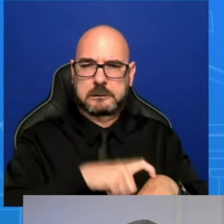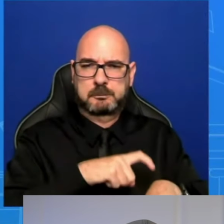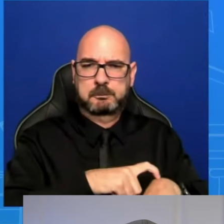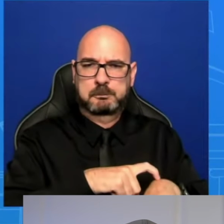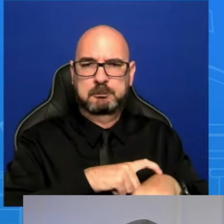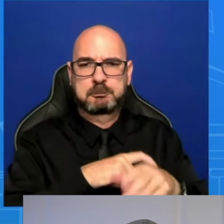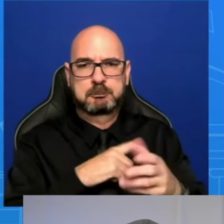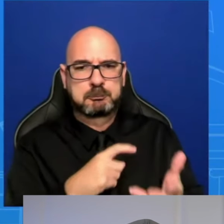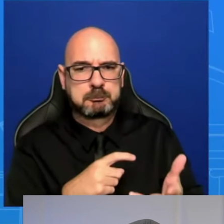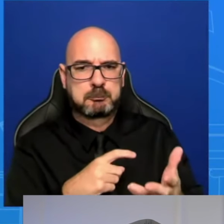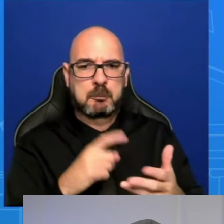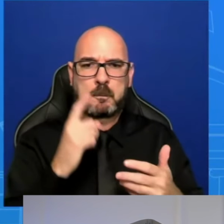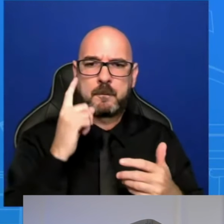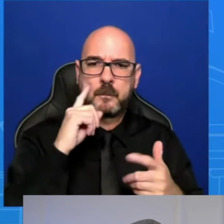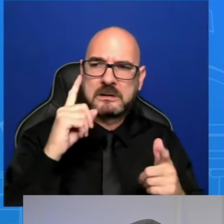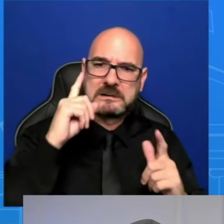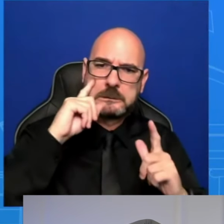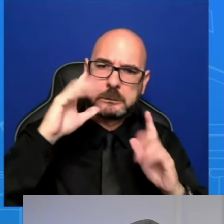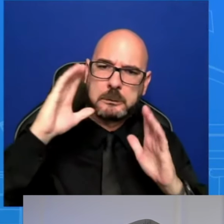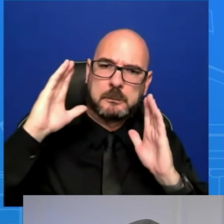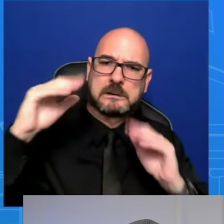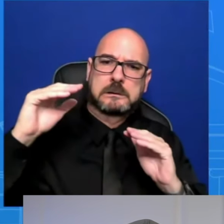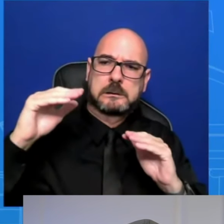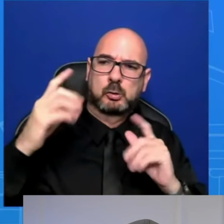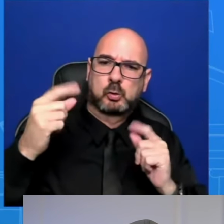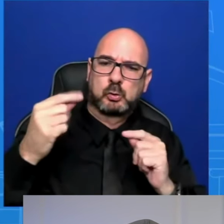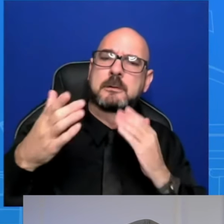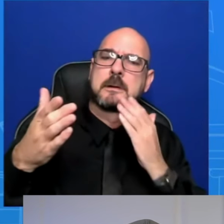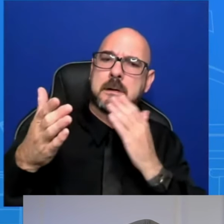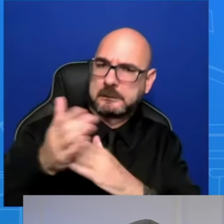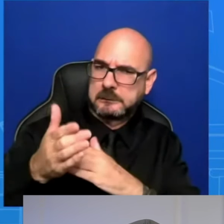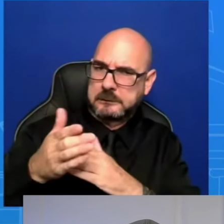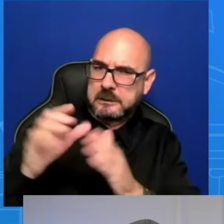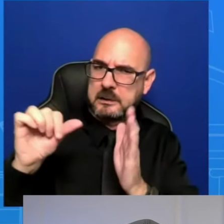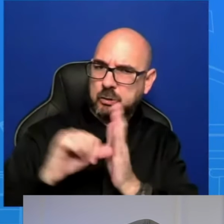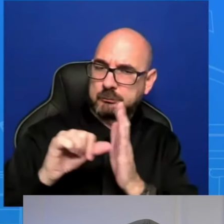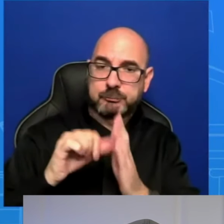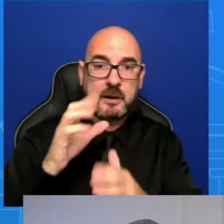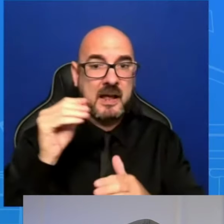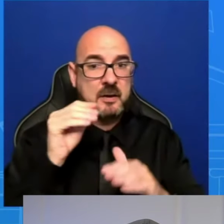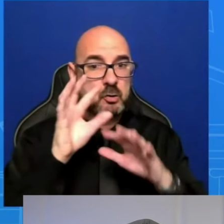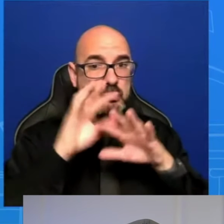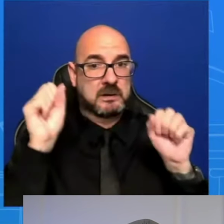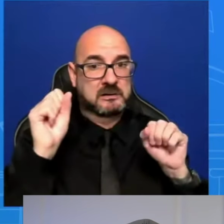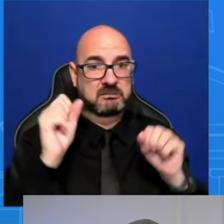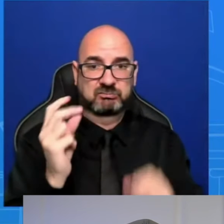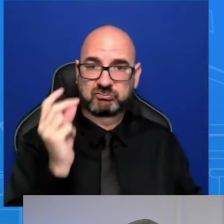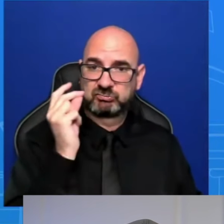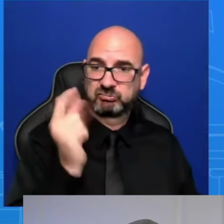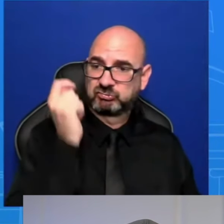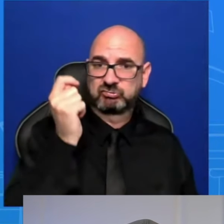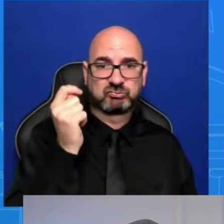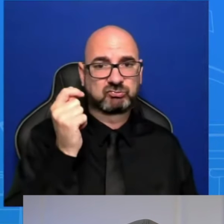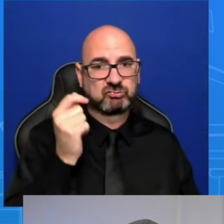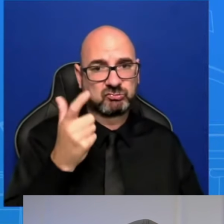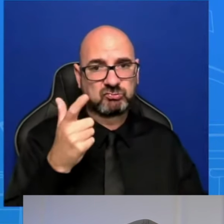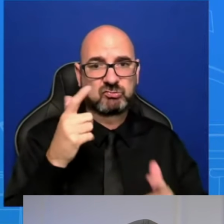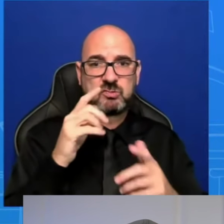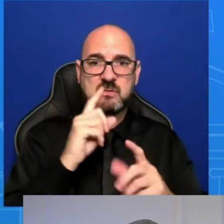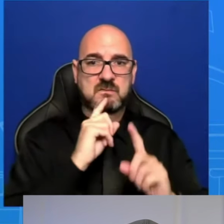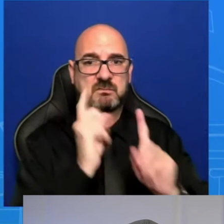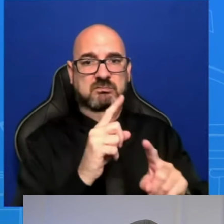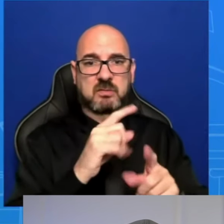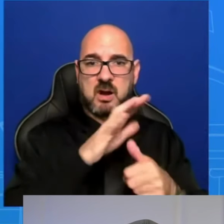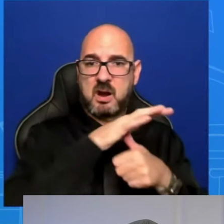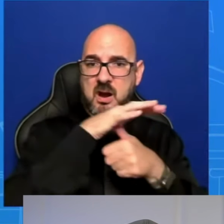and the president didn't bat an eye before getting back on that helicopter and coming back. And he was here all Saturday night in